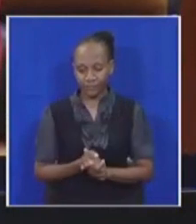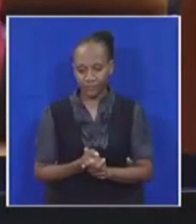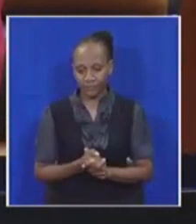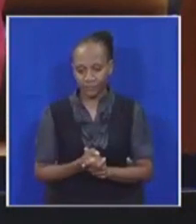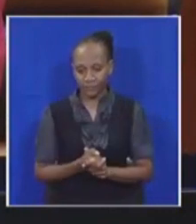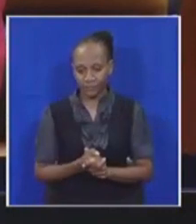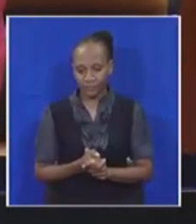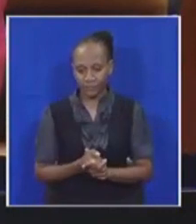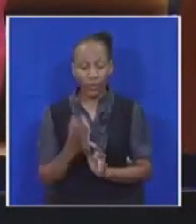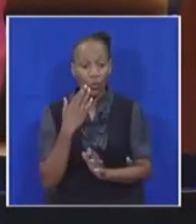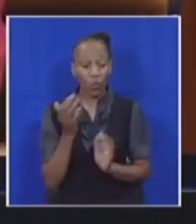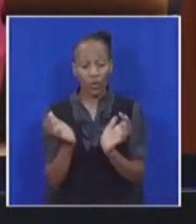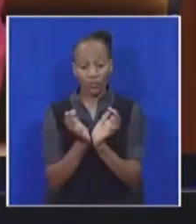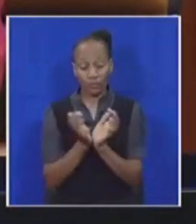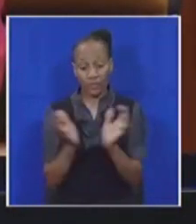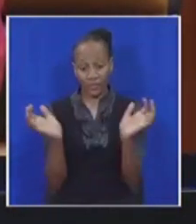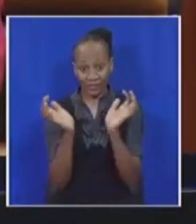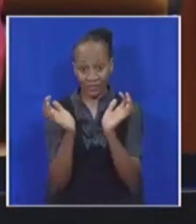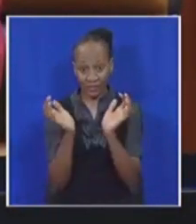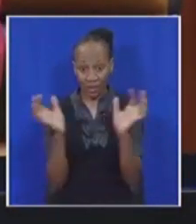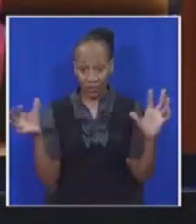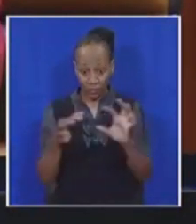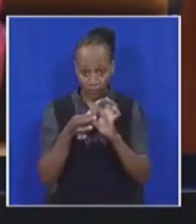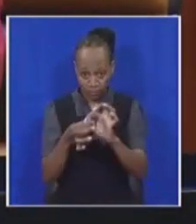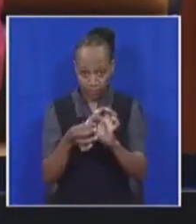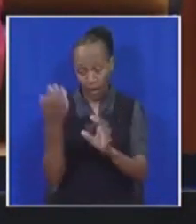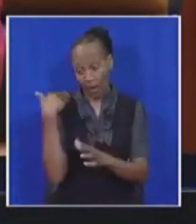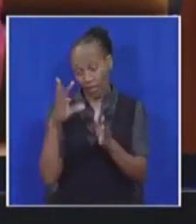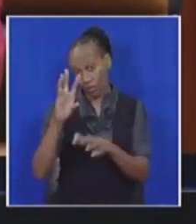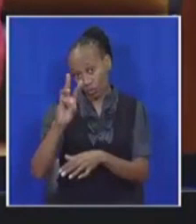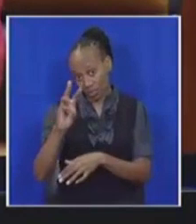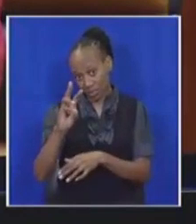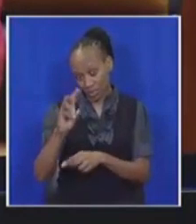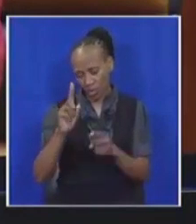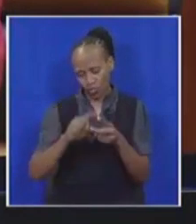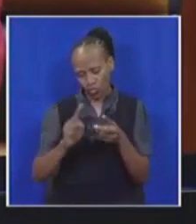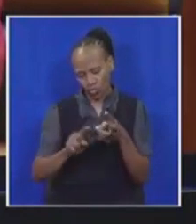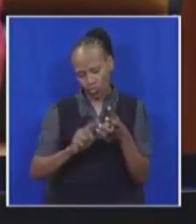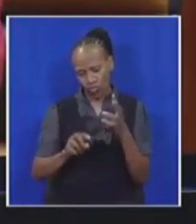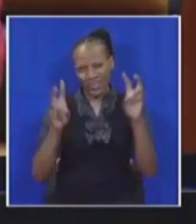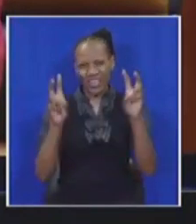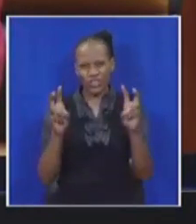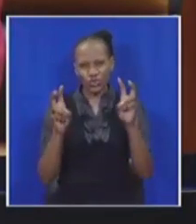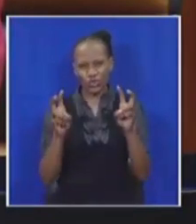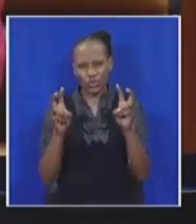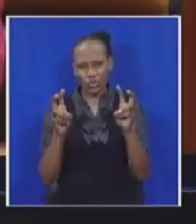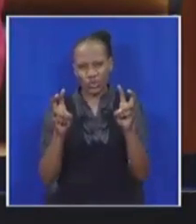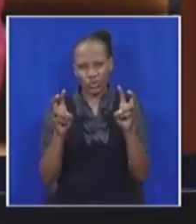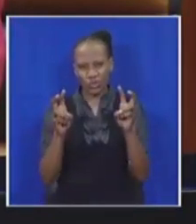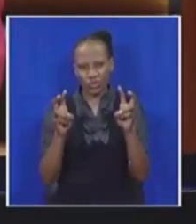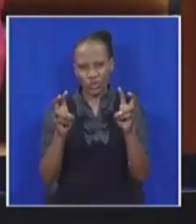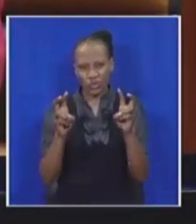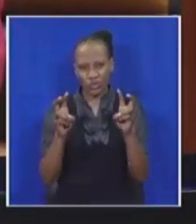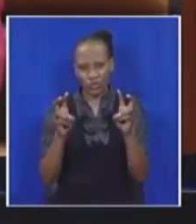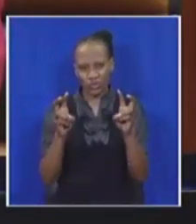during the joint sitting last Thursday, a number of issues were raised. On some of